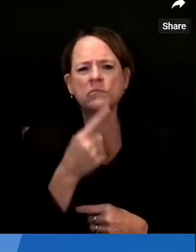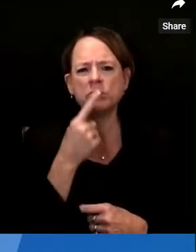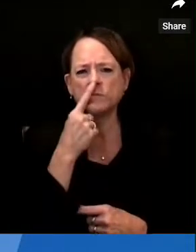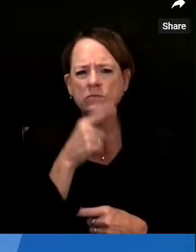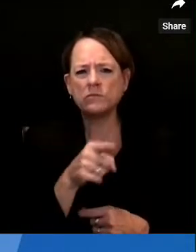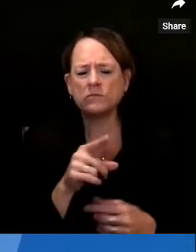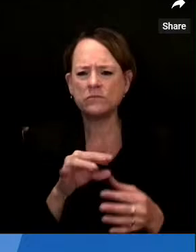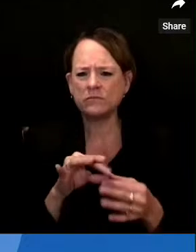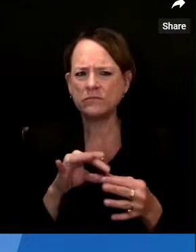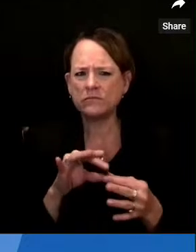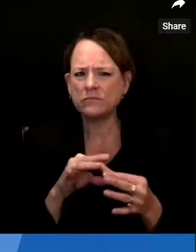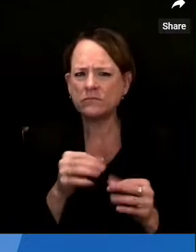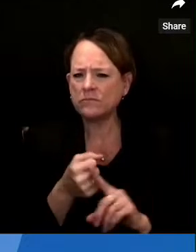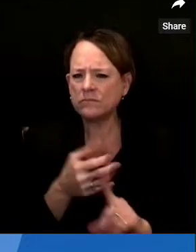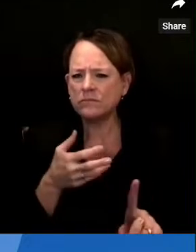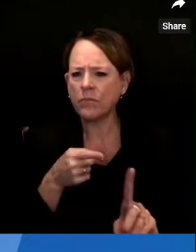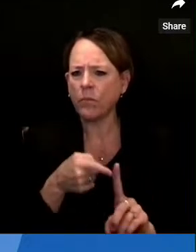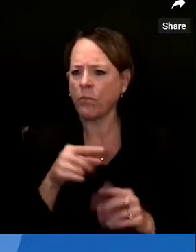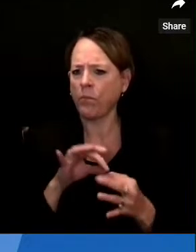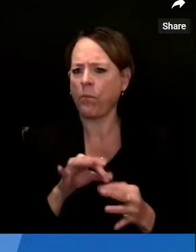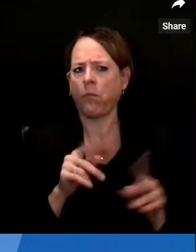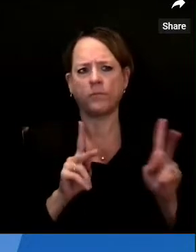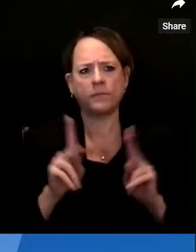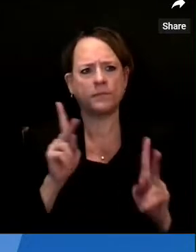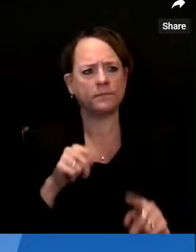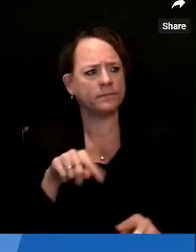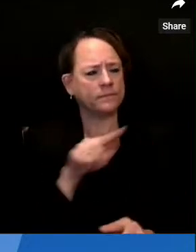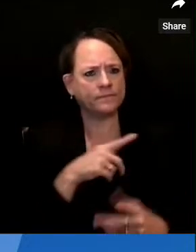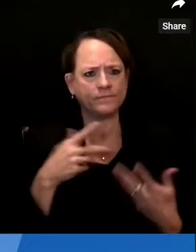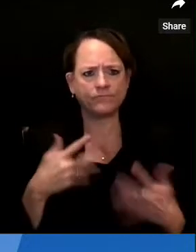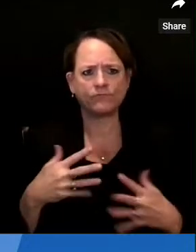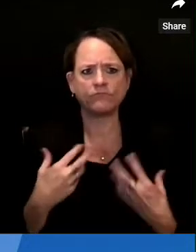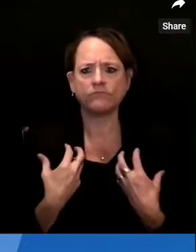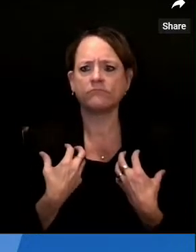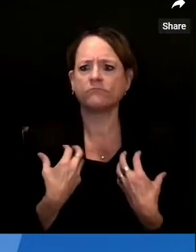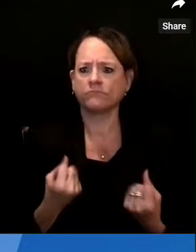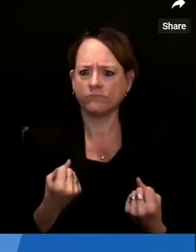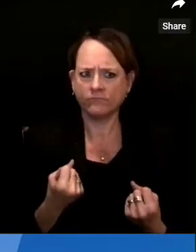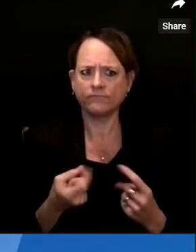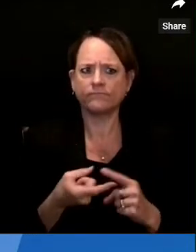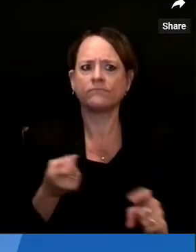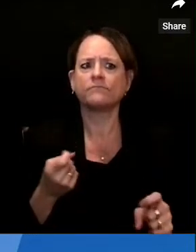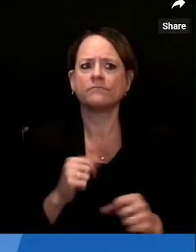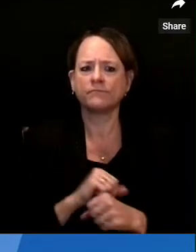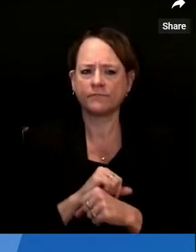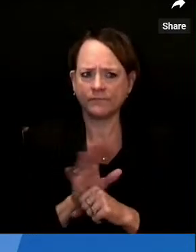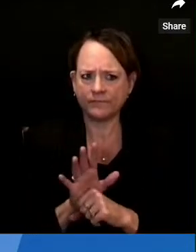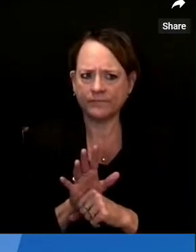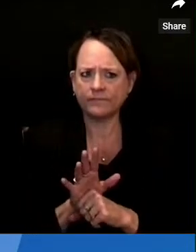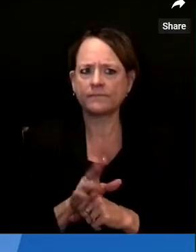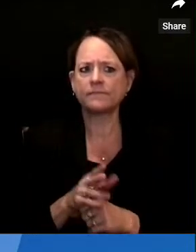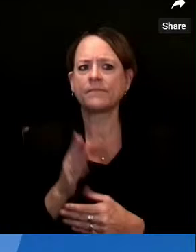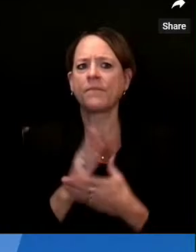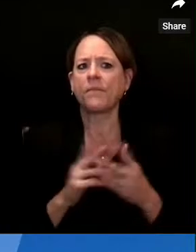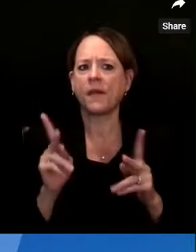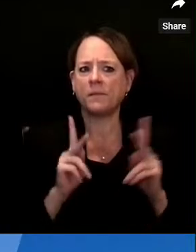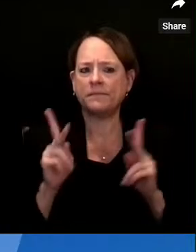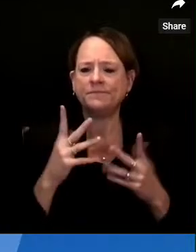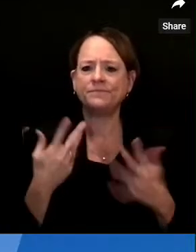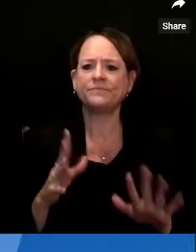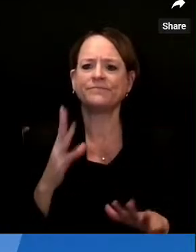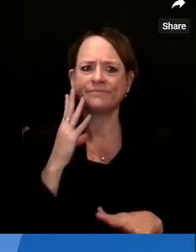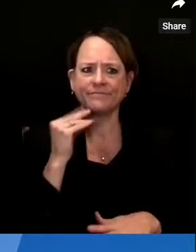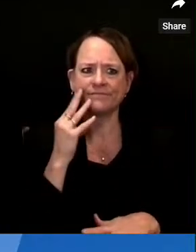ventilator, including a couple of kind of high-profile individuals who recently were taken off